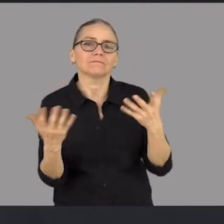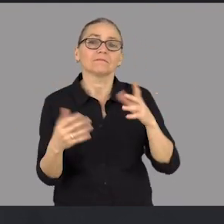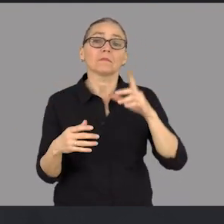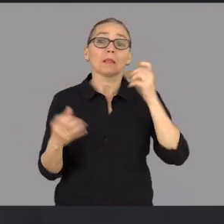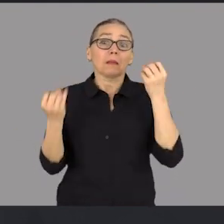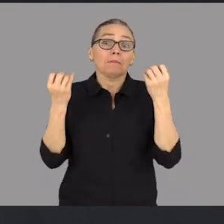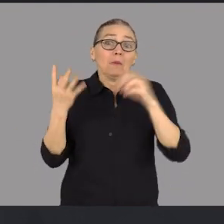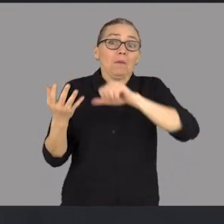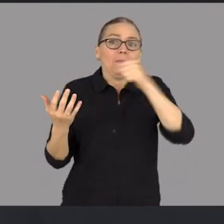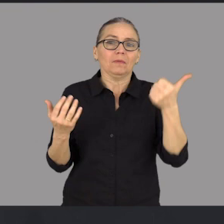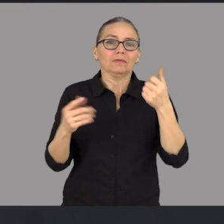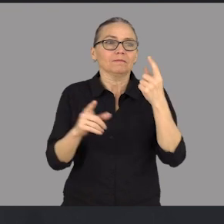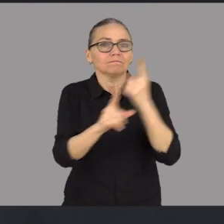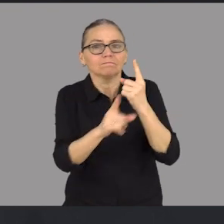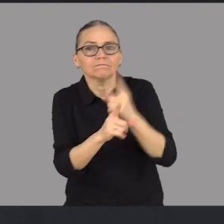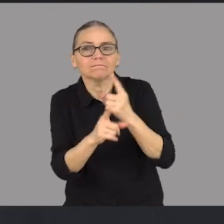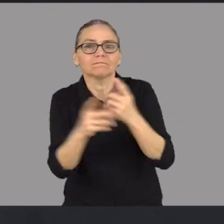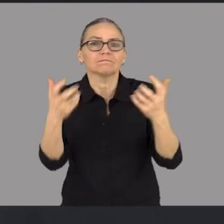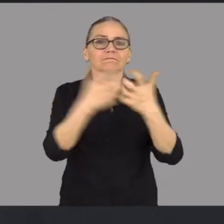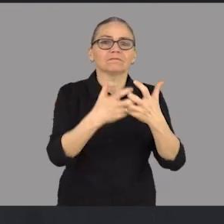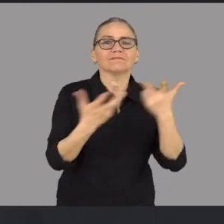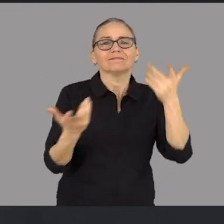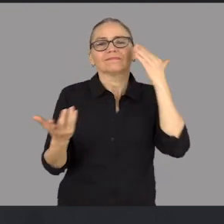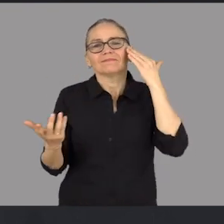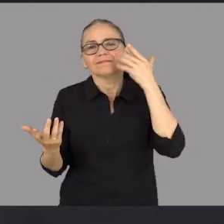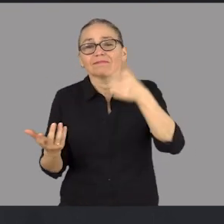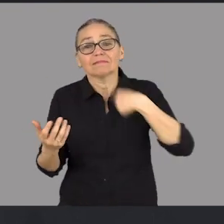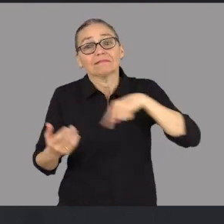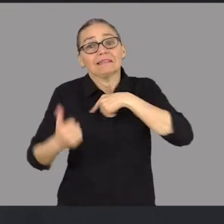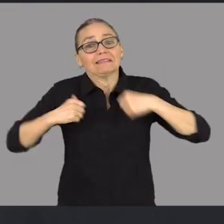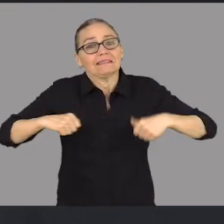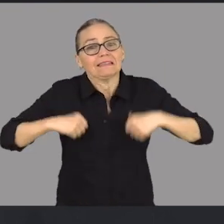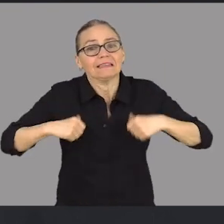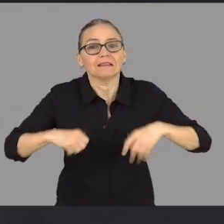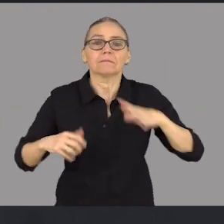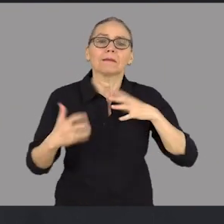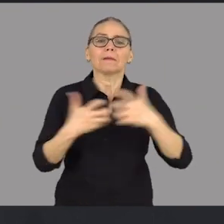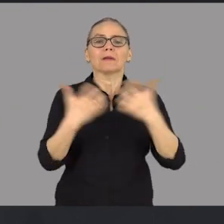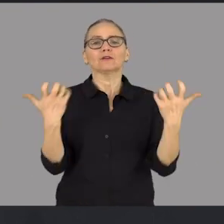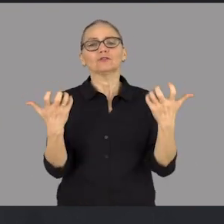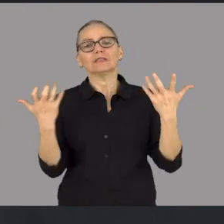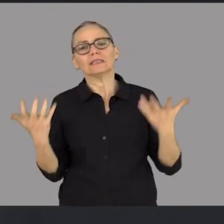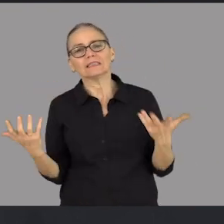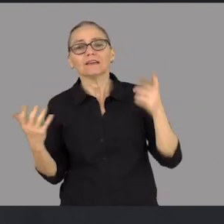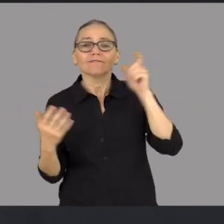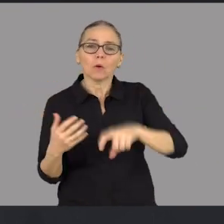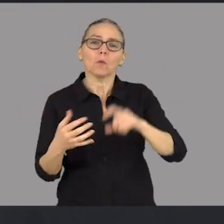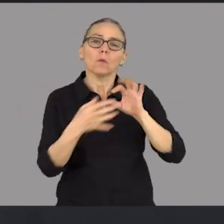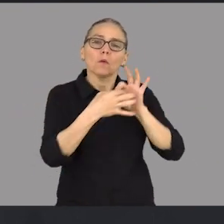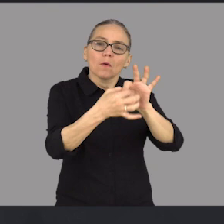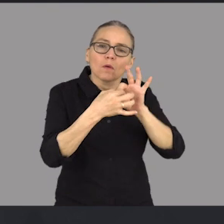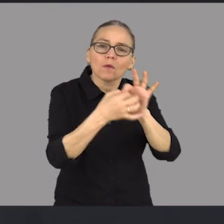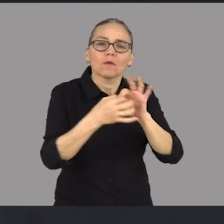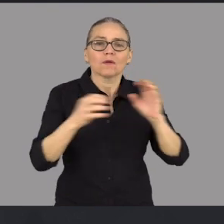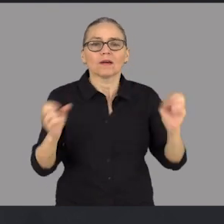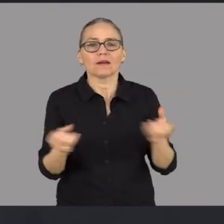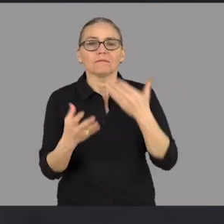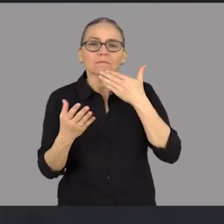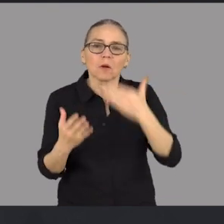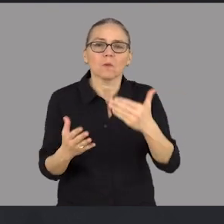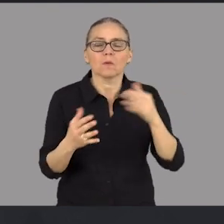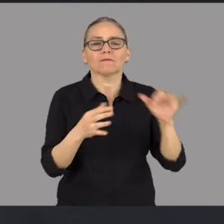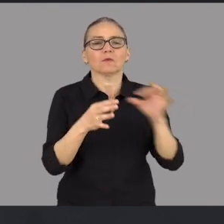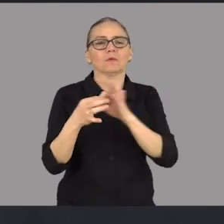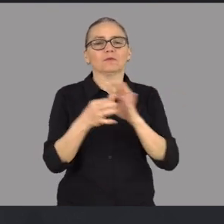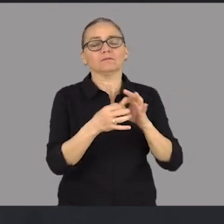place for him. It wasn't a fit. And, we tried it and it didn't work. Right. But I think building that relationship. So